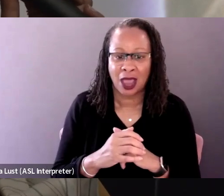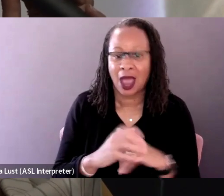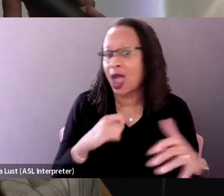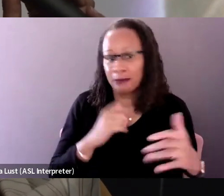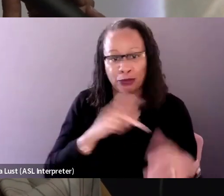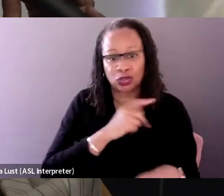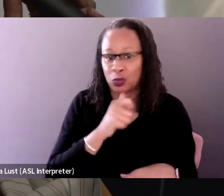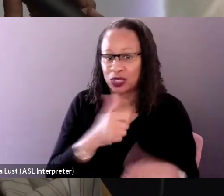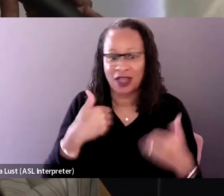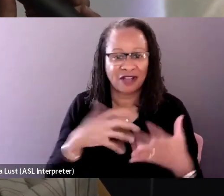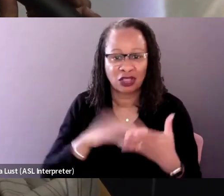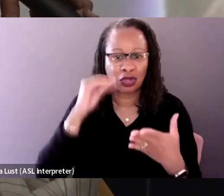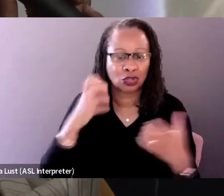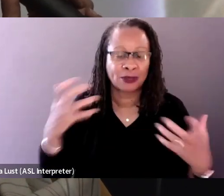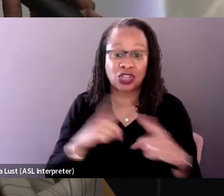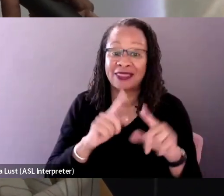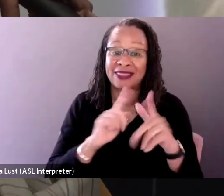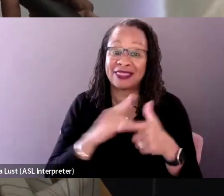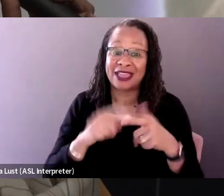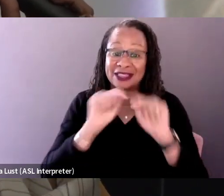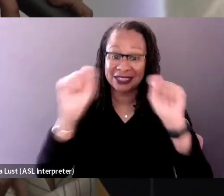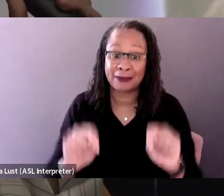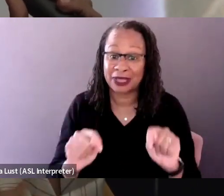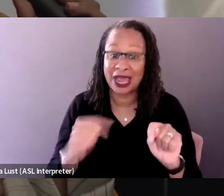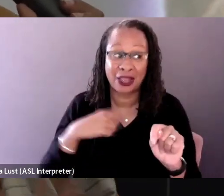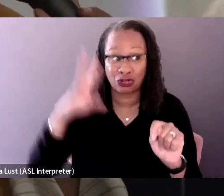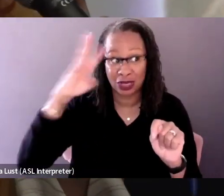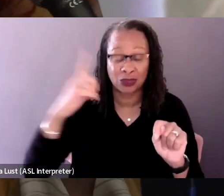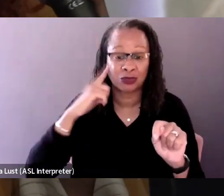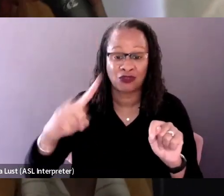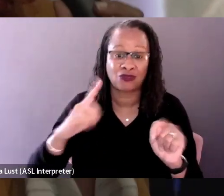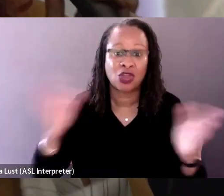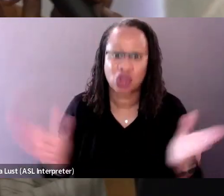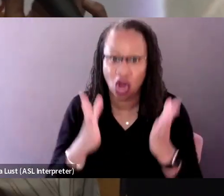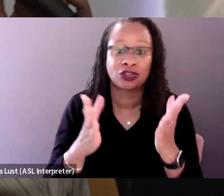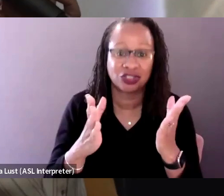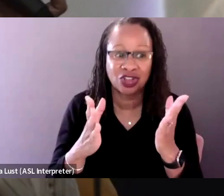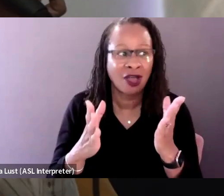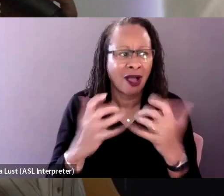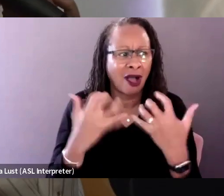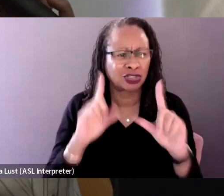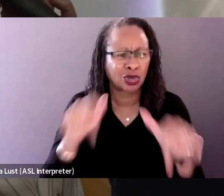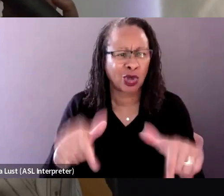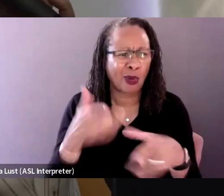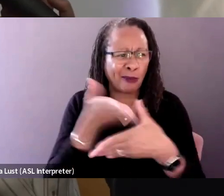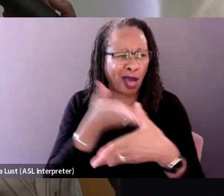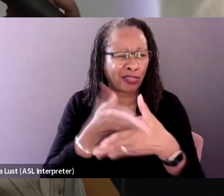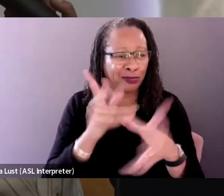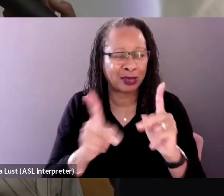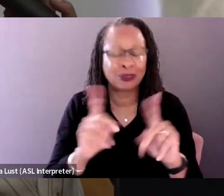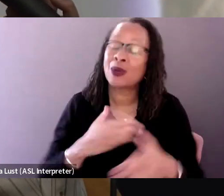the template I would be creating is one of encouraging audiences to go bug people. So I'm glad that it worked out this